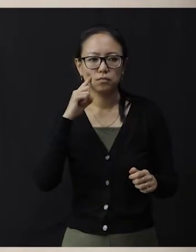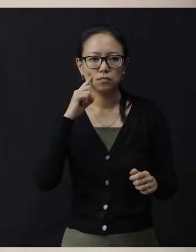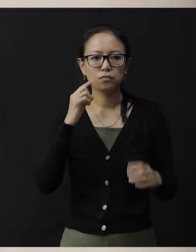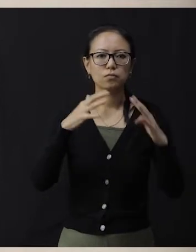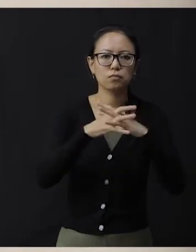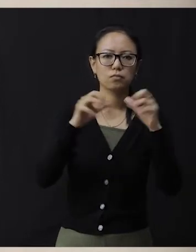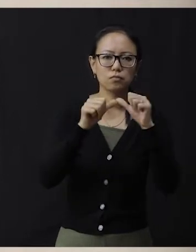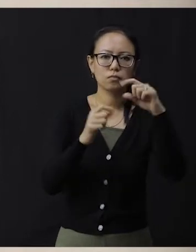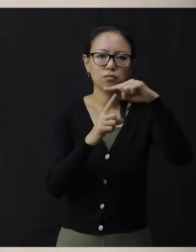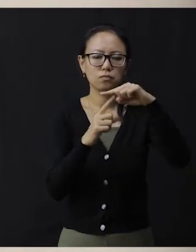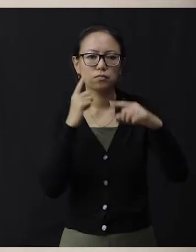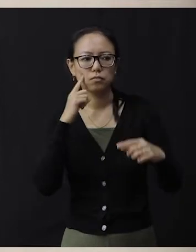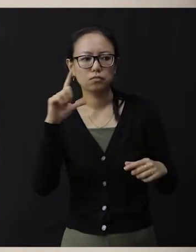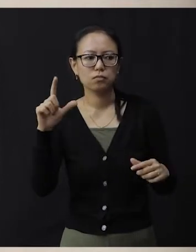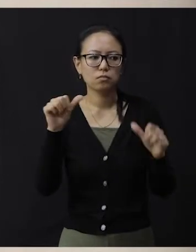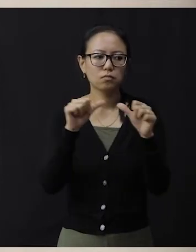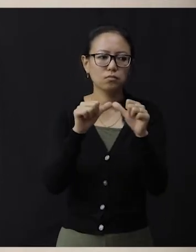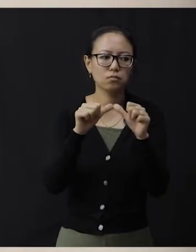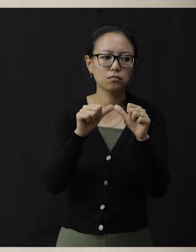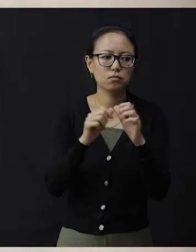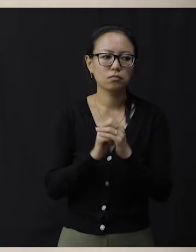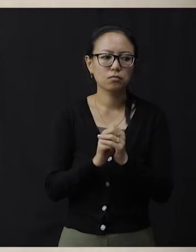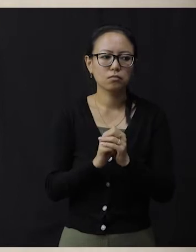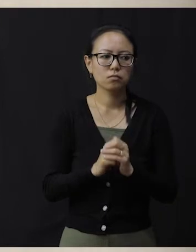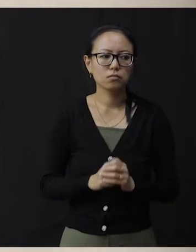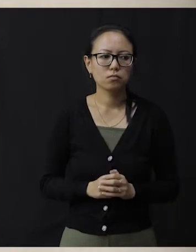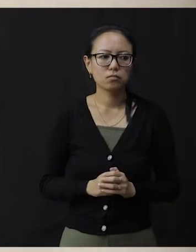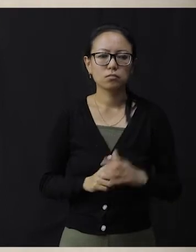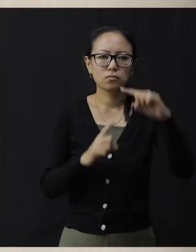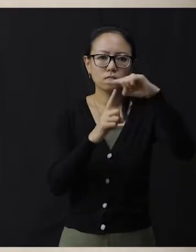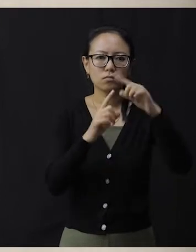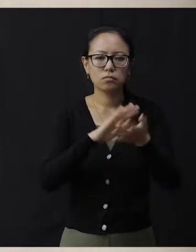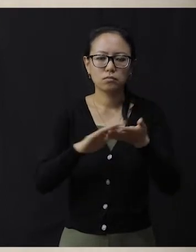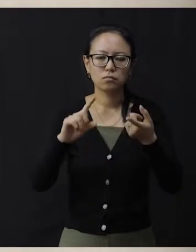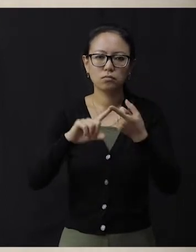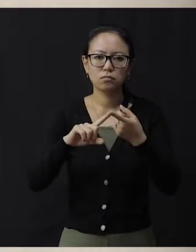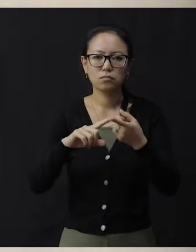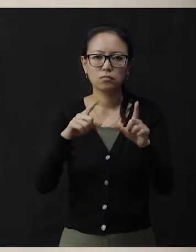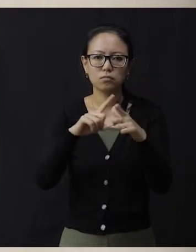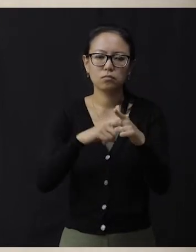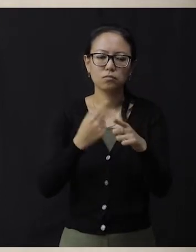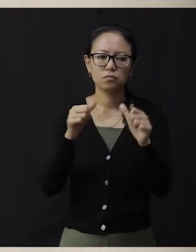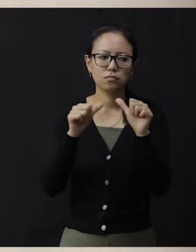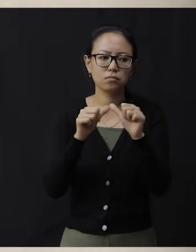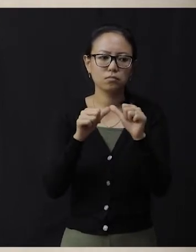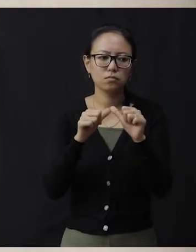like you. They study in class 3. They study in the same school. Okay, they study in the same